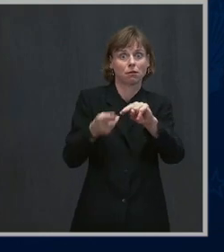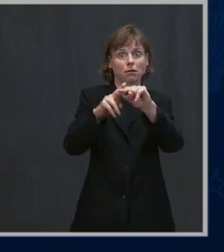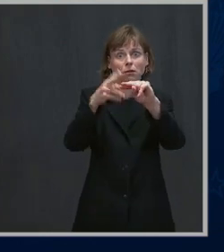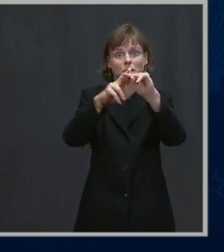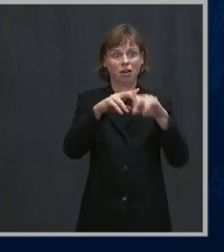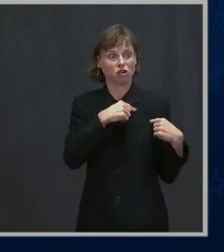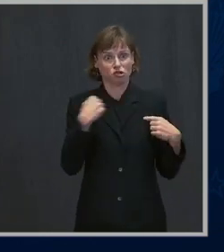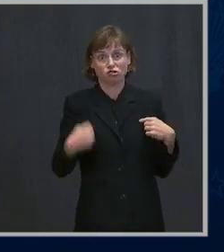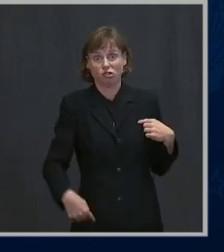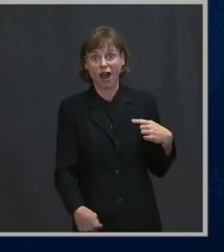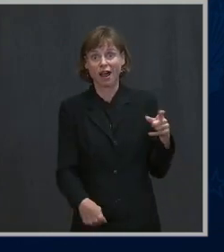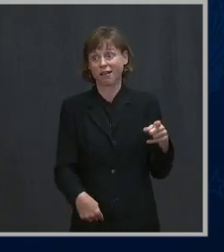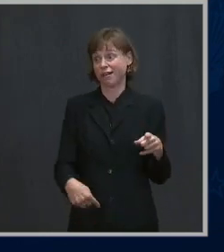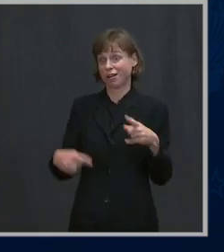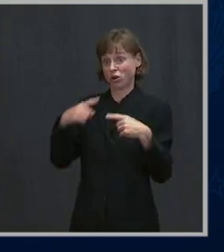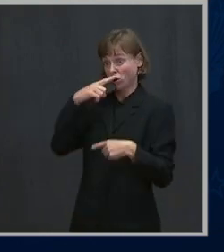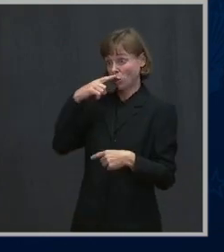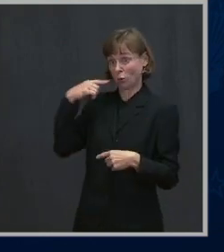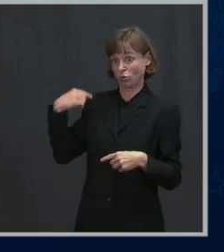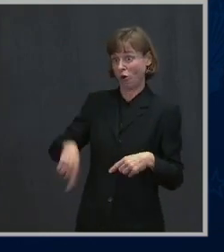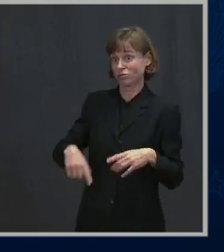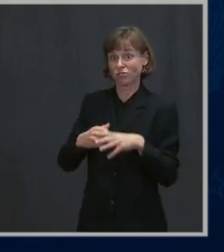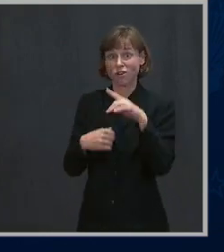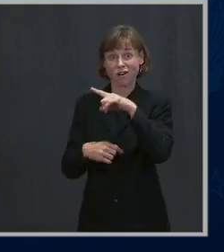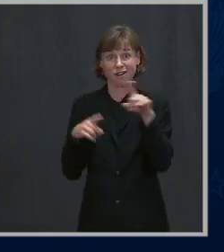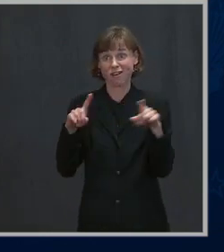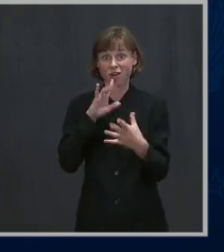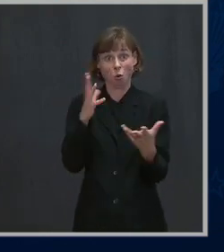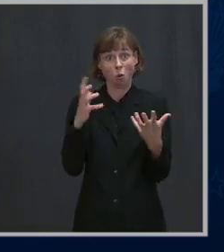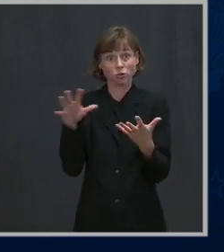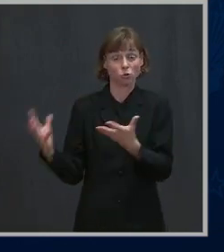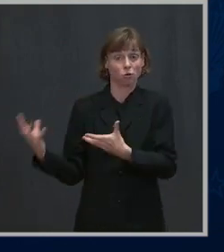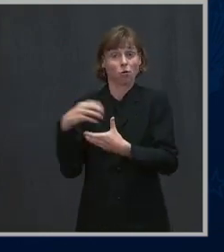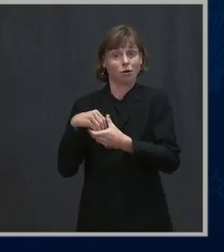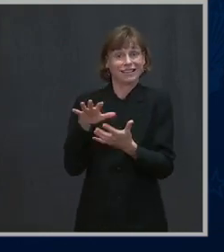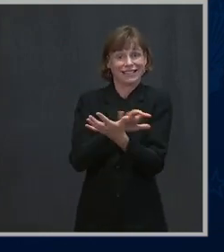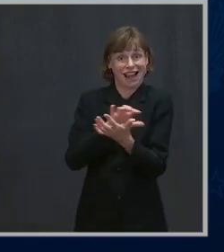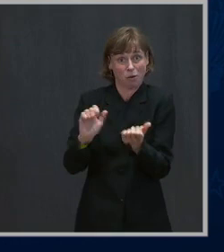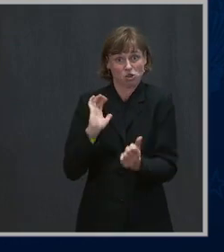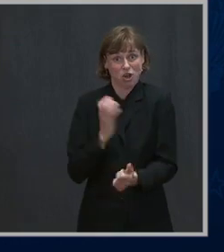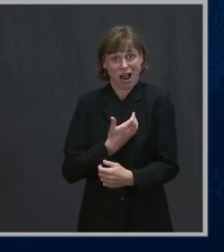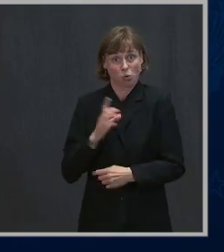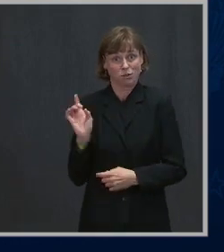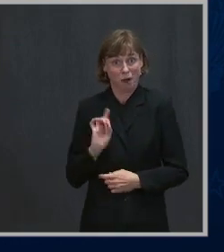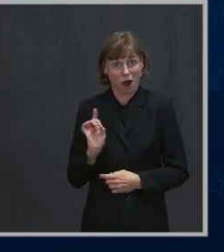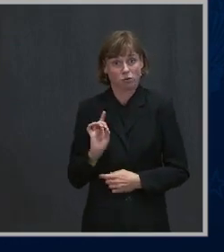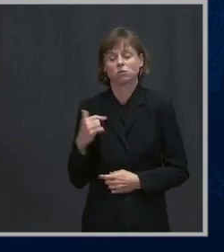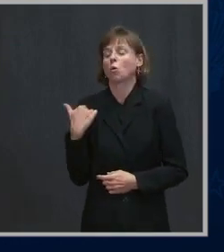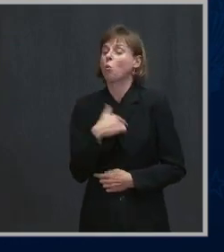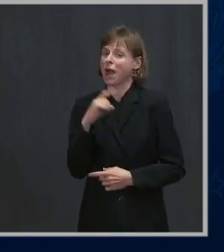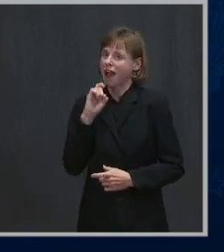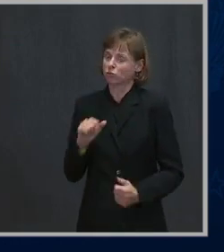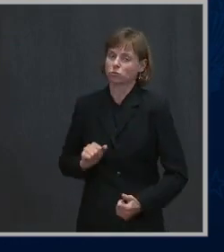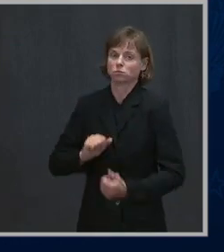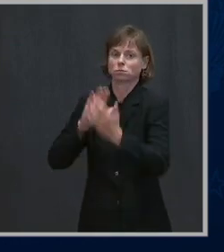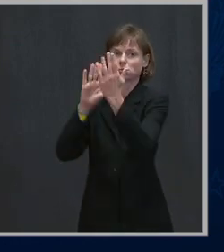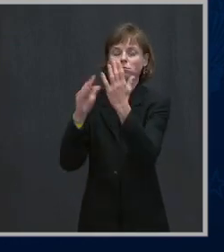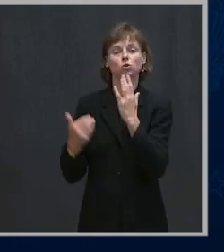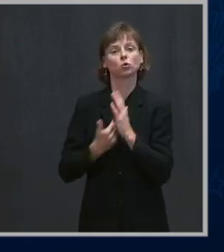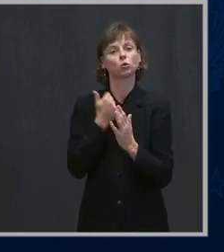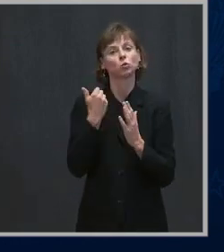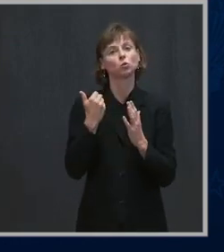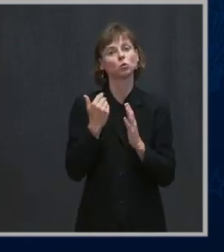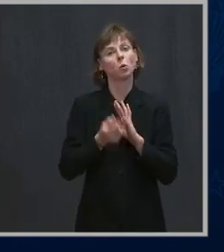determination of russia to damage and disrupt our democracy we must meet the new moment accelerating glow of